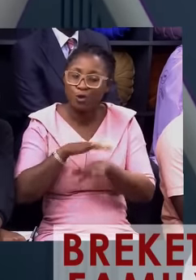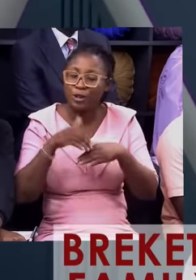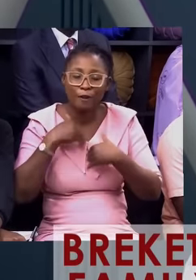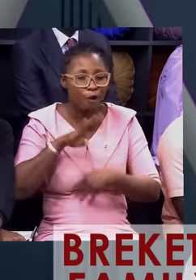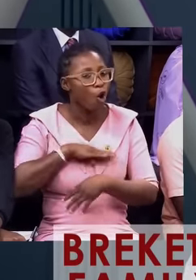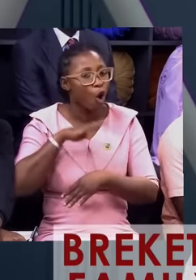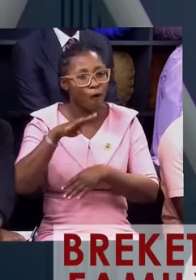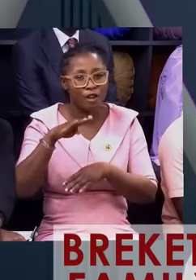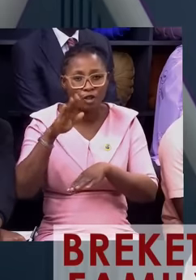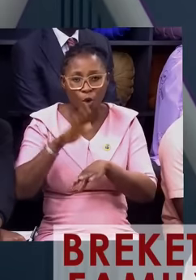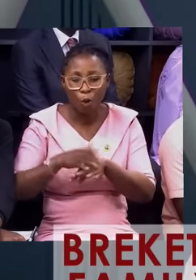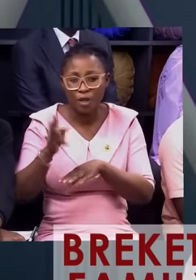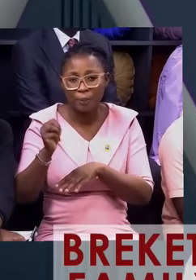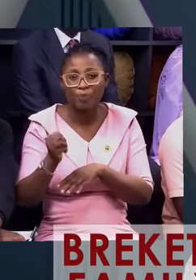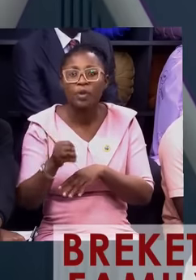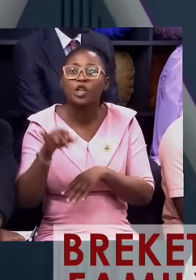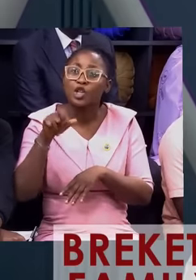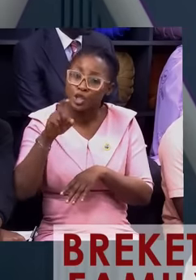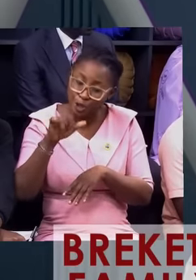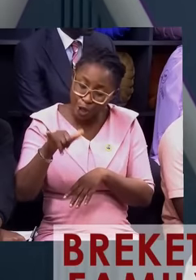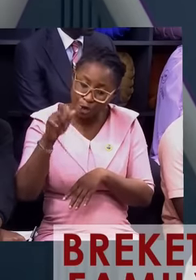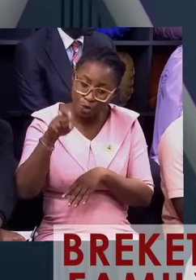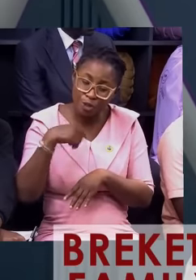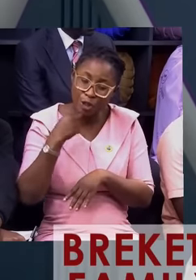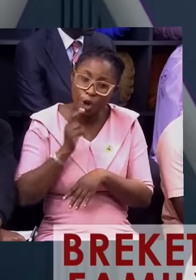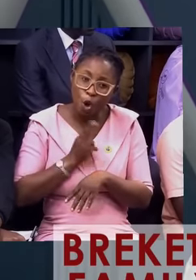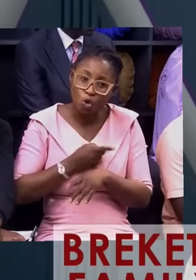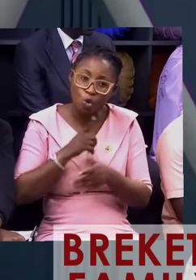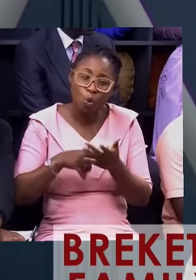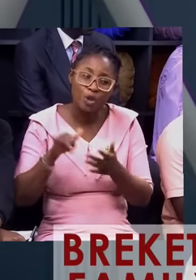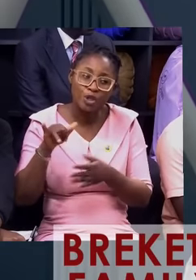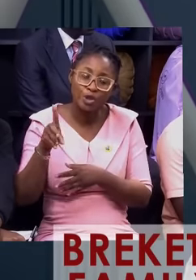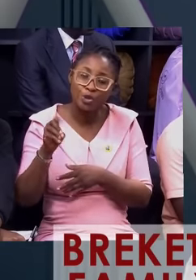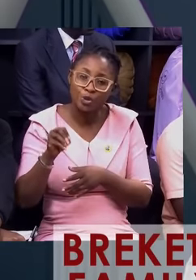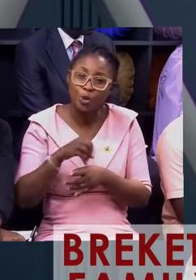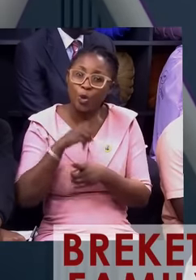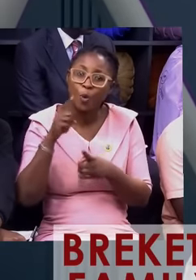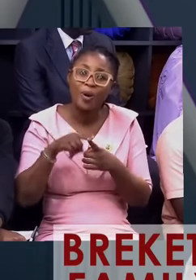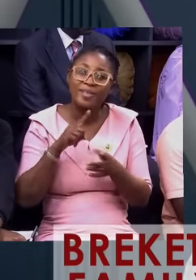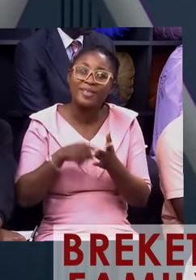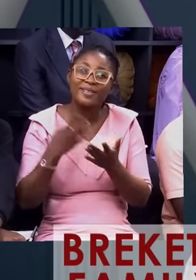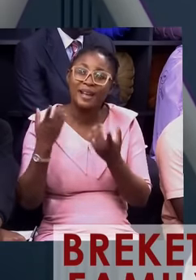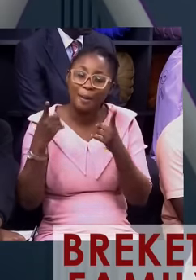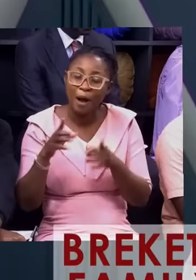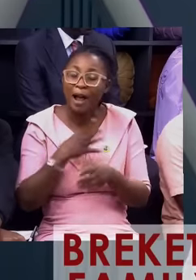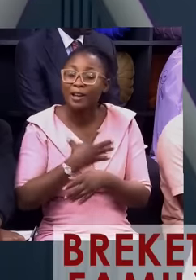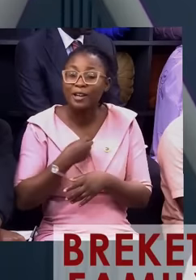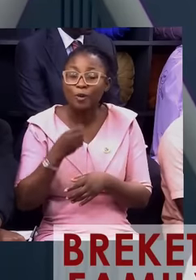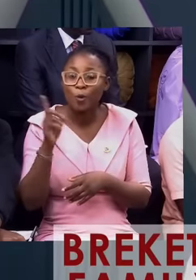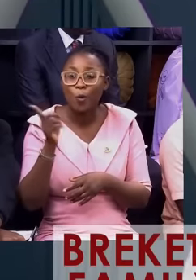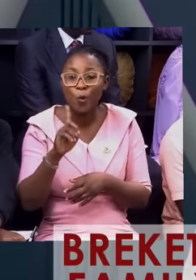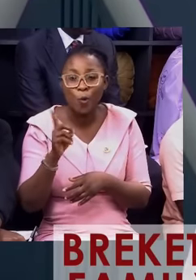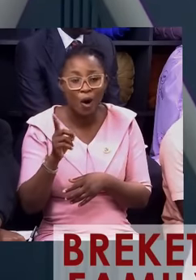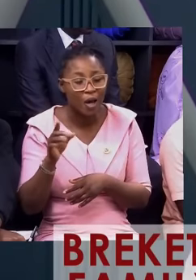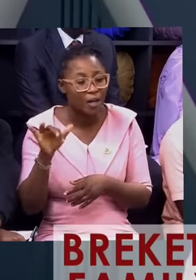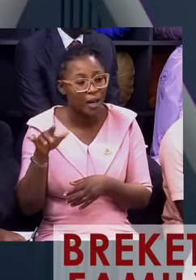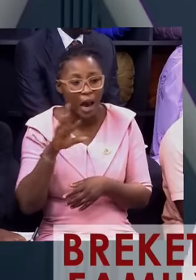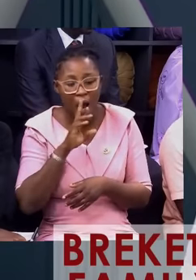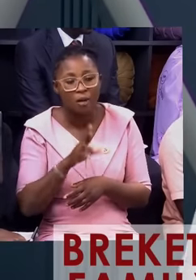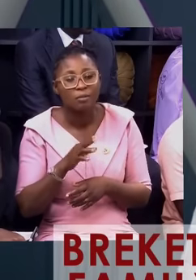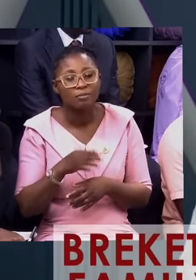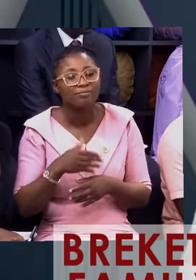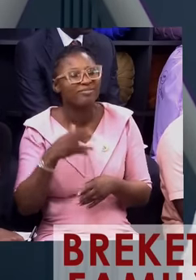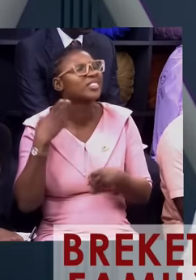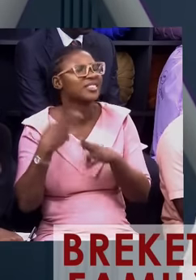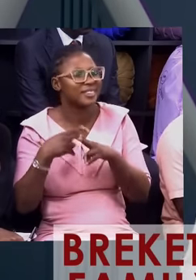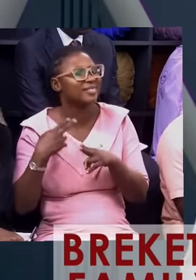make us what they do after that happen and where they before happen thank you very much mention mention thank you